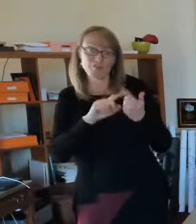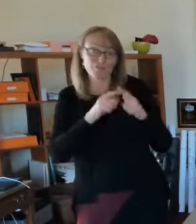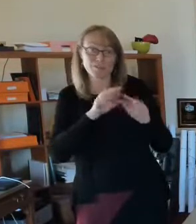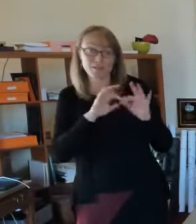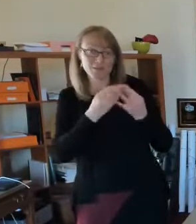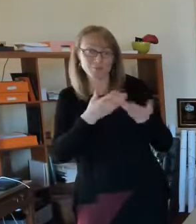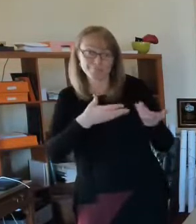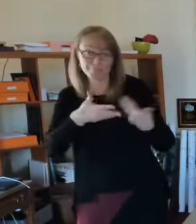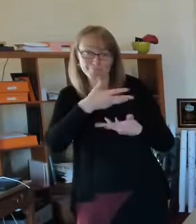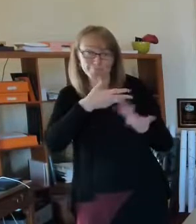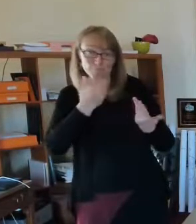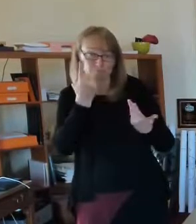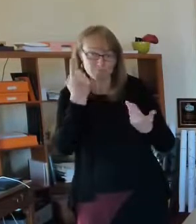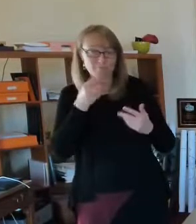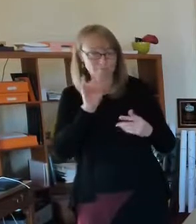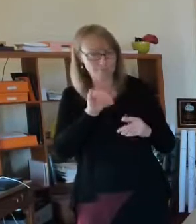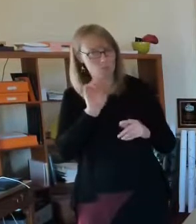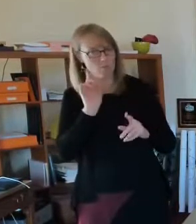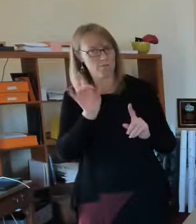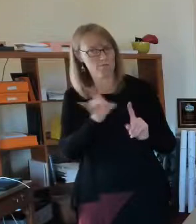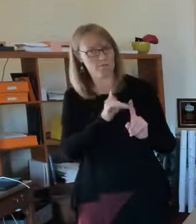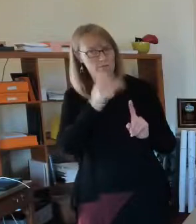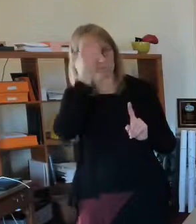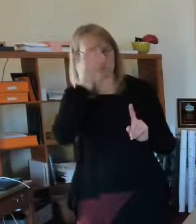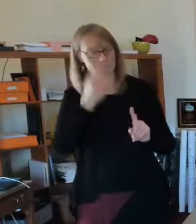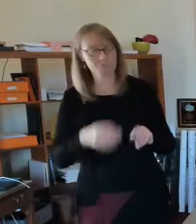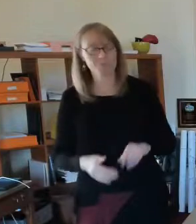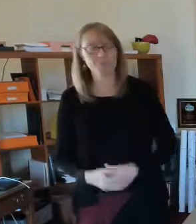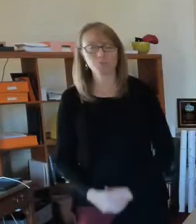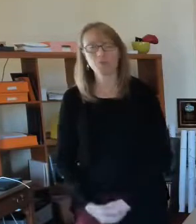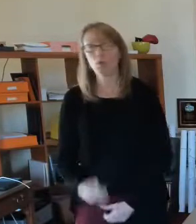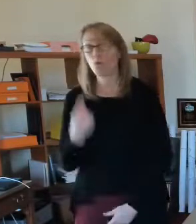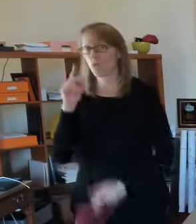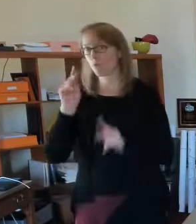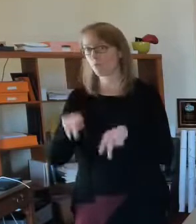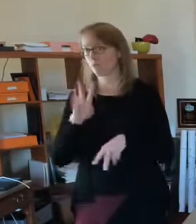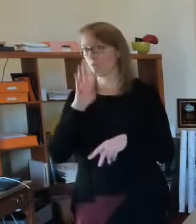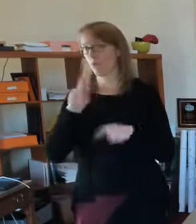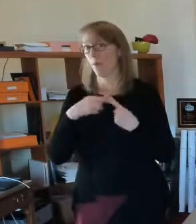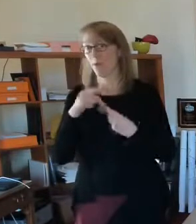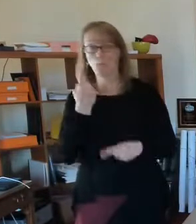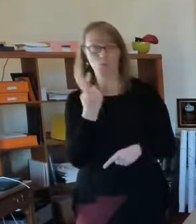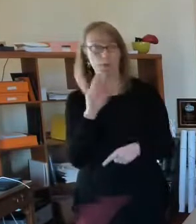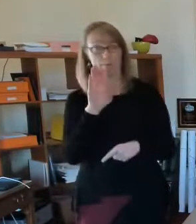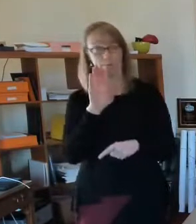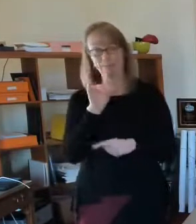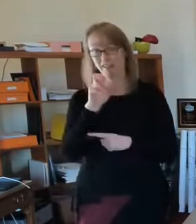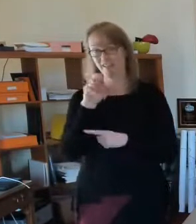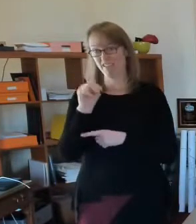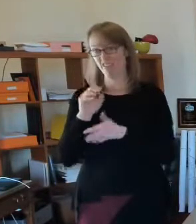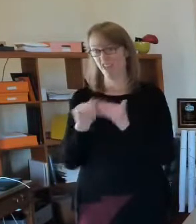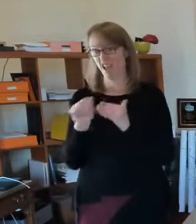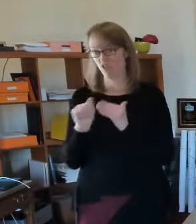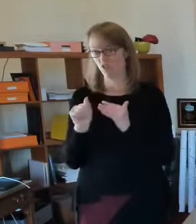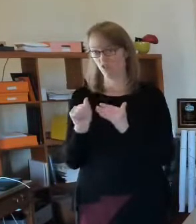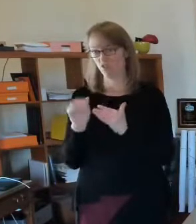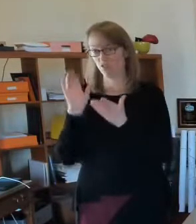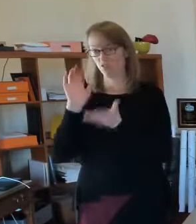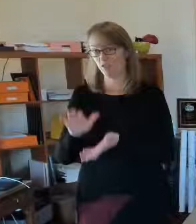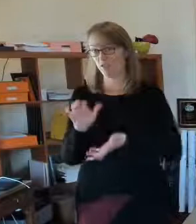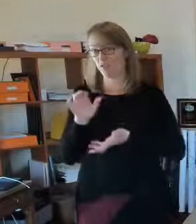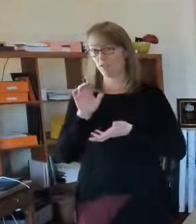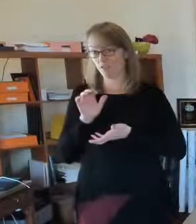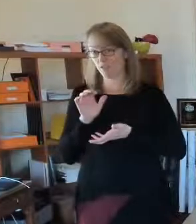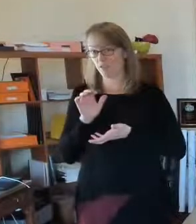about a story in the paper about how about $1 billion in federal virus relief money has gone unspent in the city, or in the